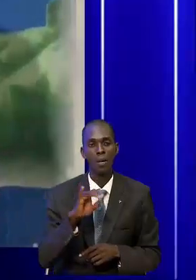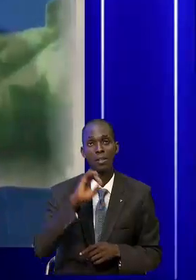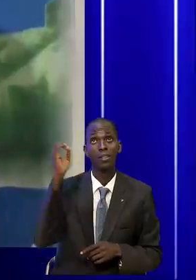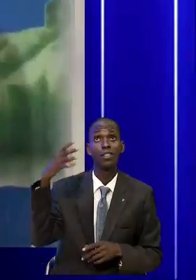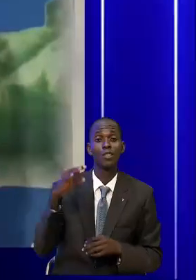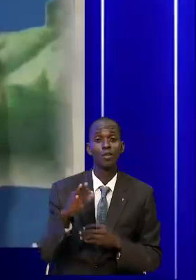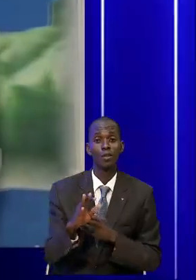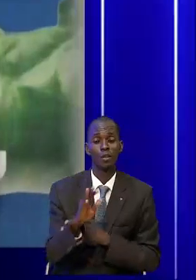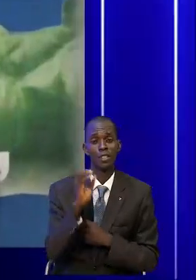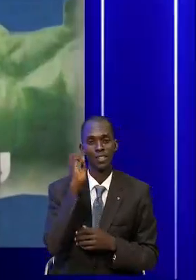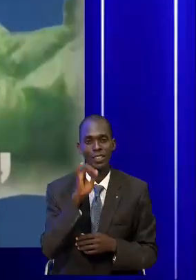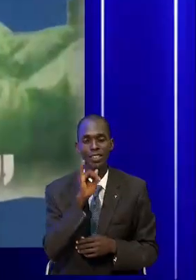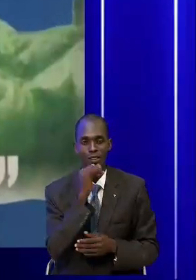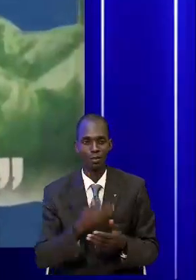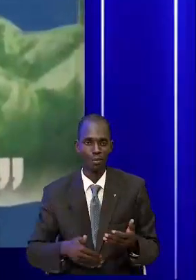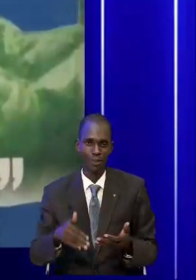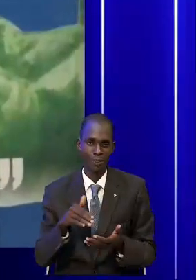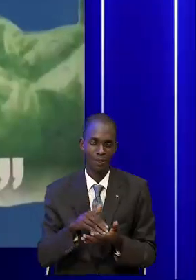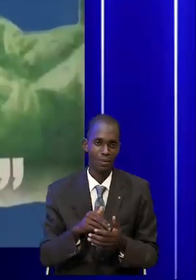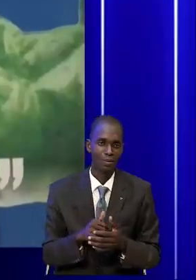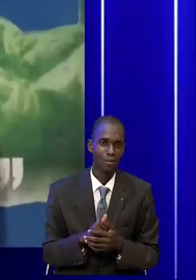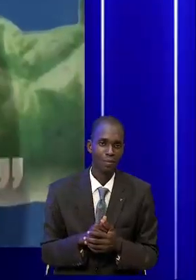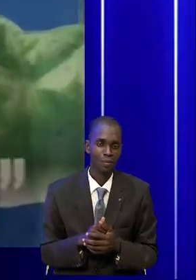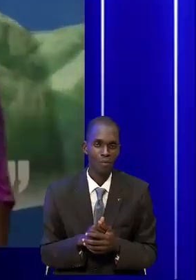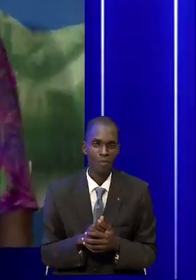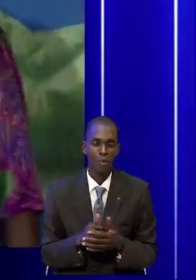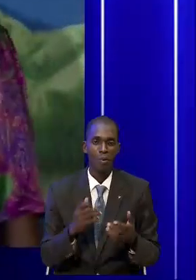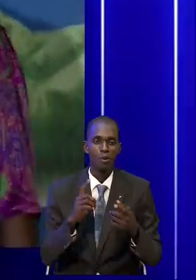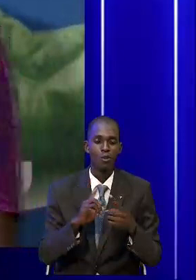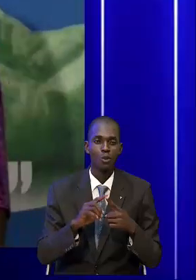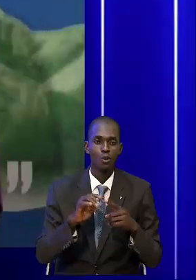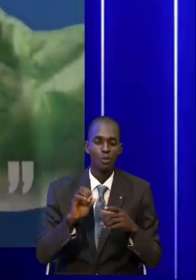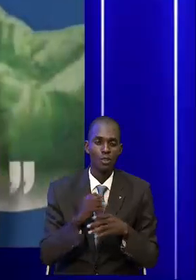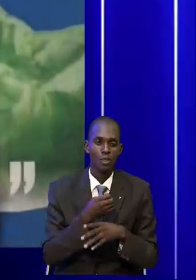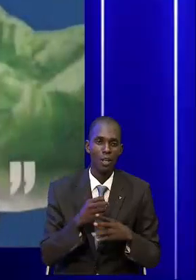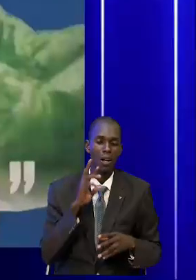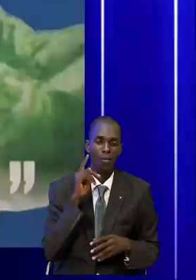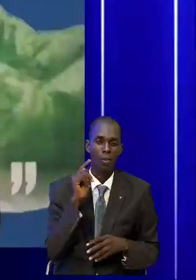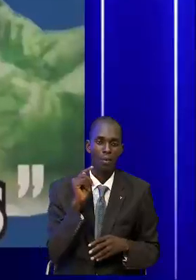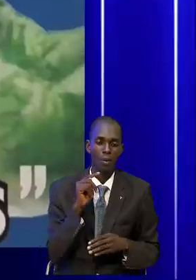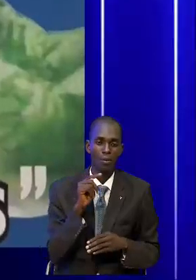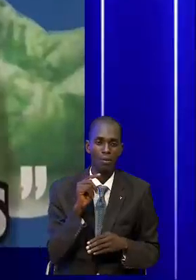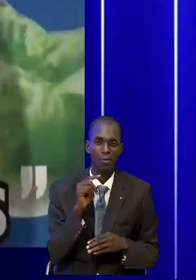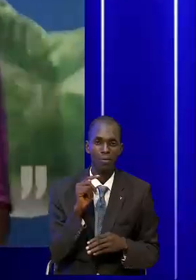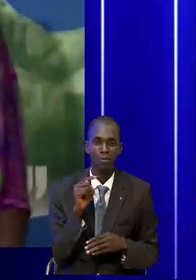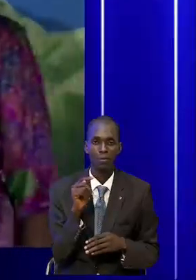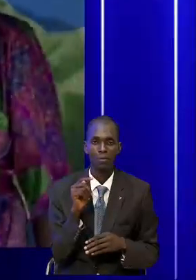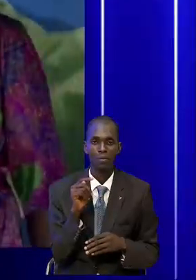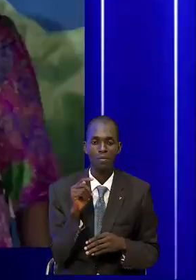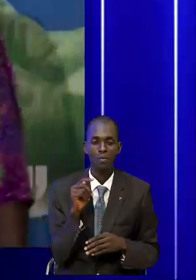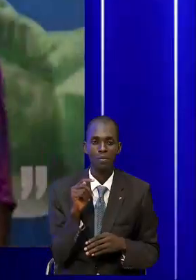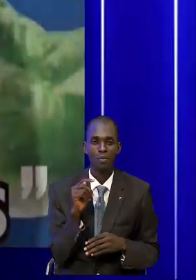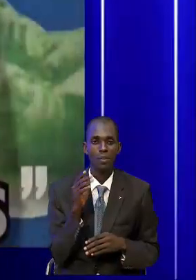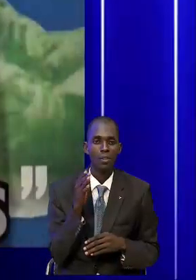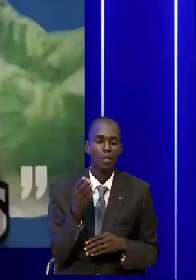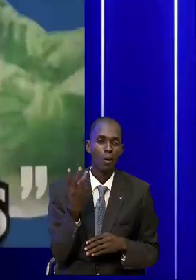from Deeperlife High School, Abba Campus. By the grace of God, I am born again. I want to